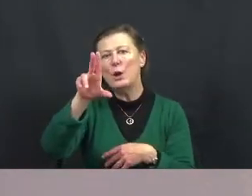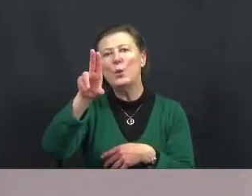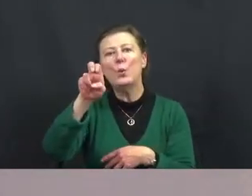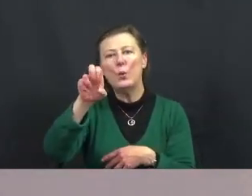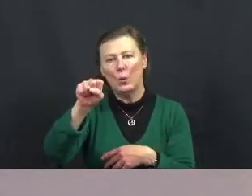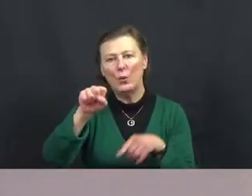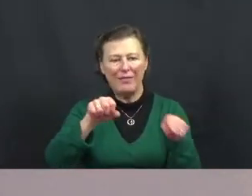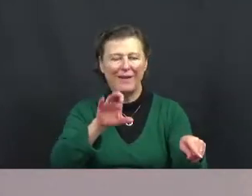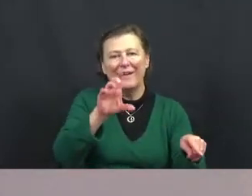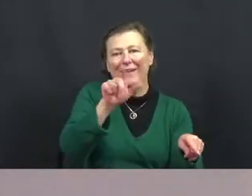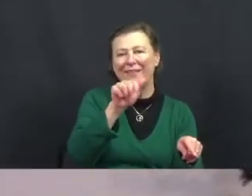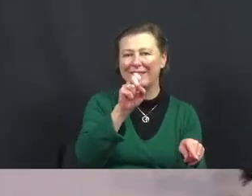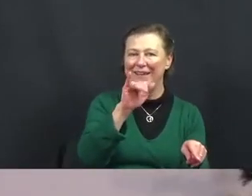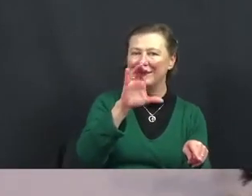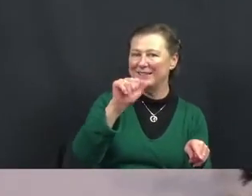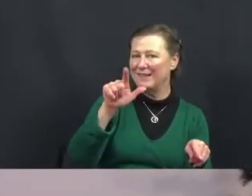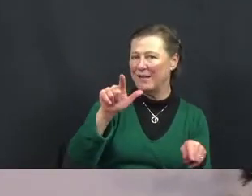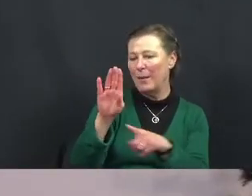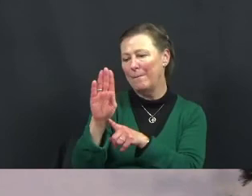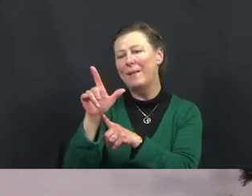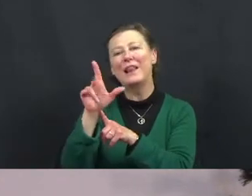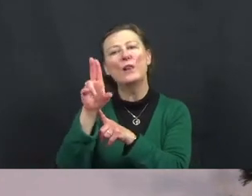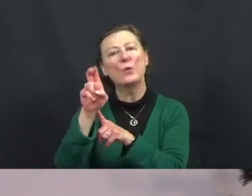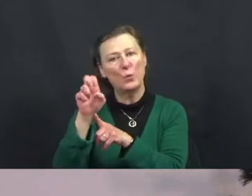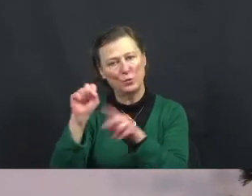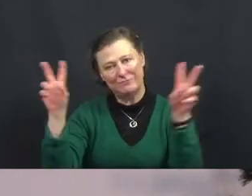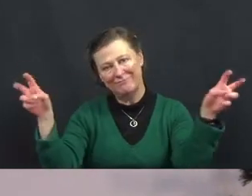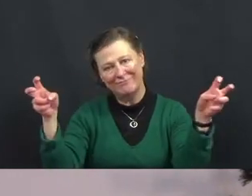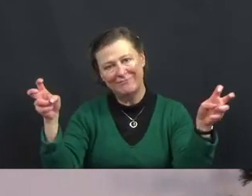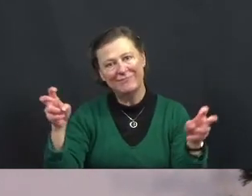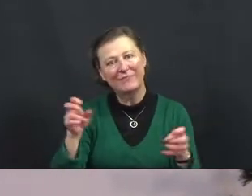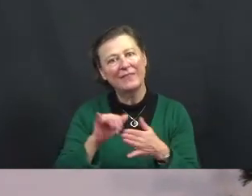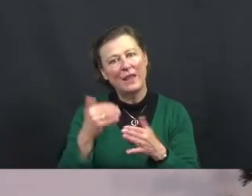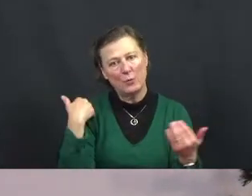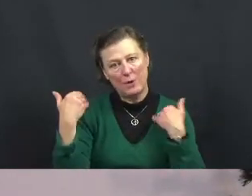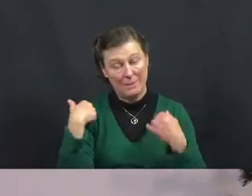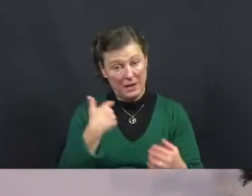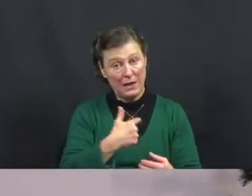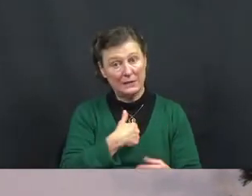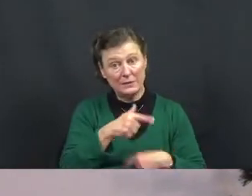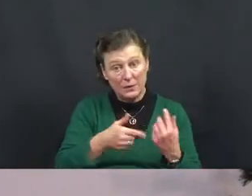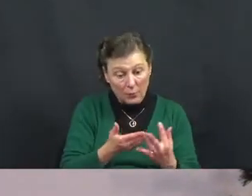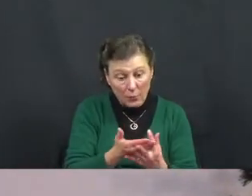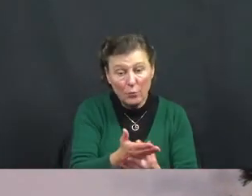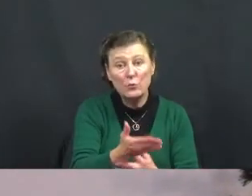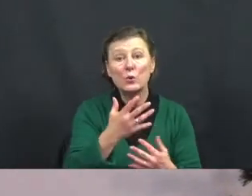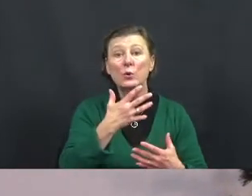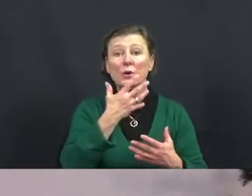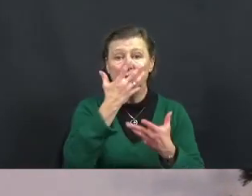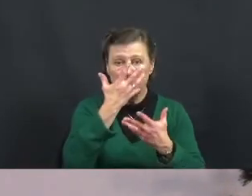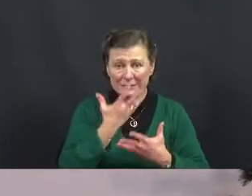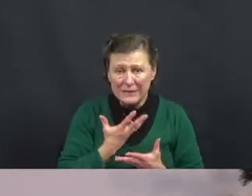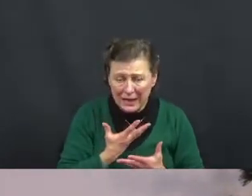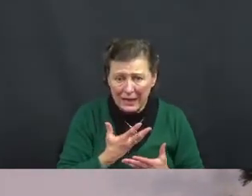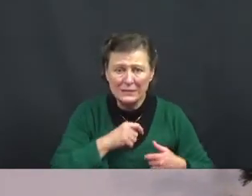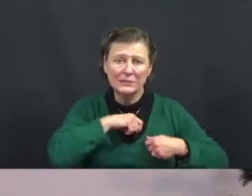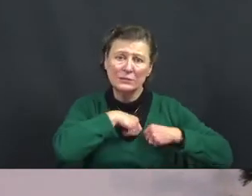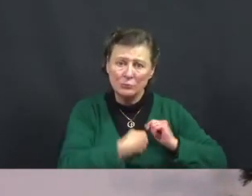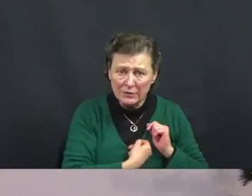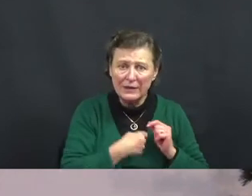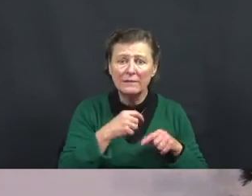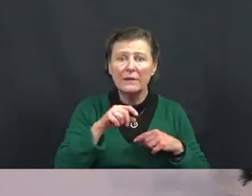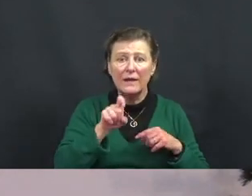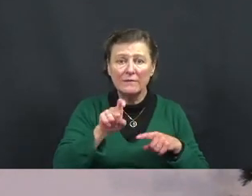classical blues. And this reminds us that the way through sorrow and grief is through